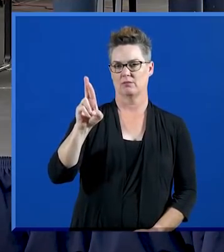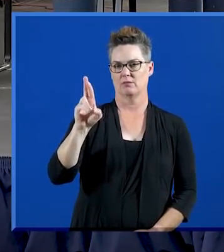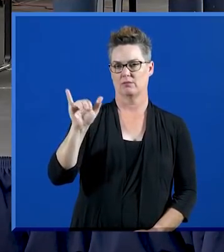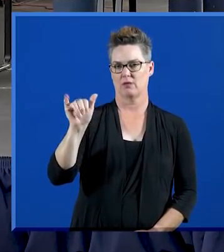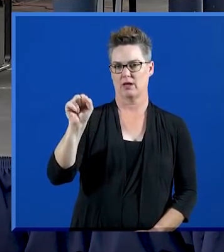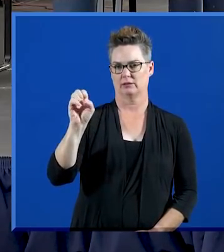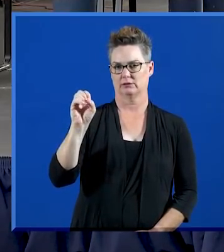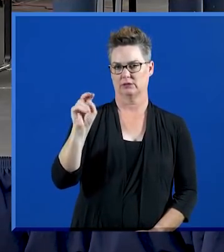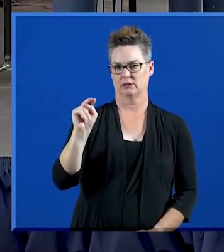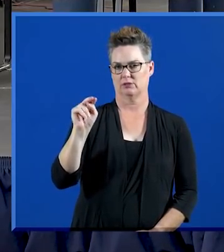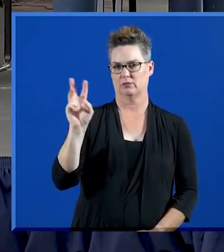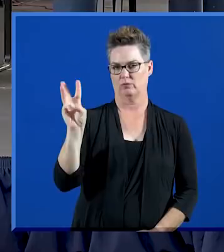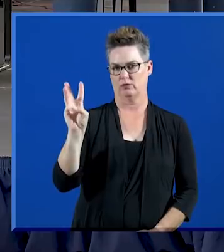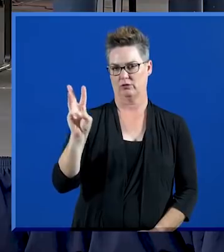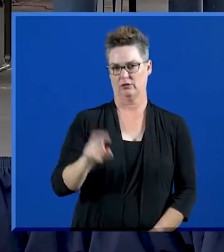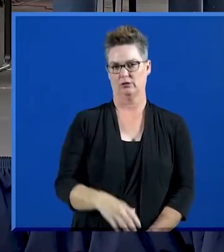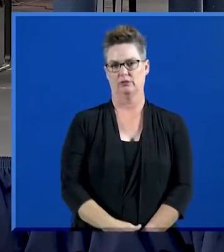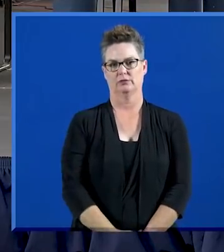Bryson Ward.